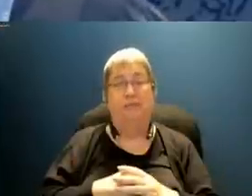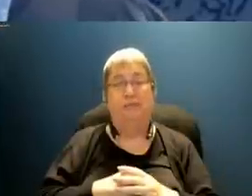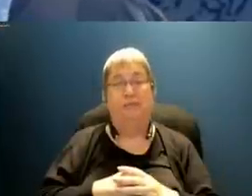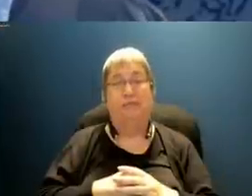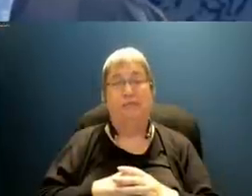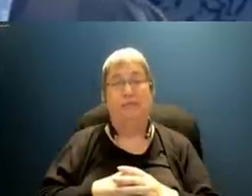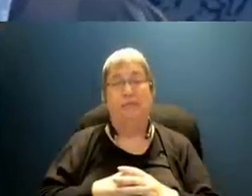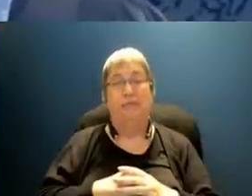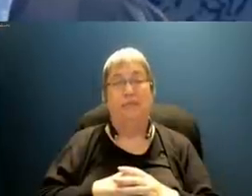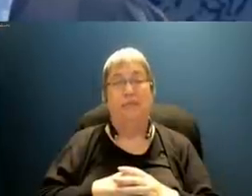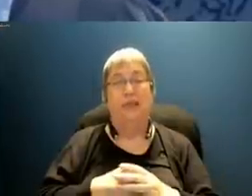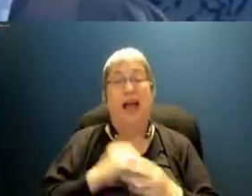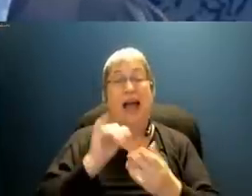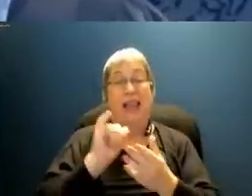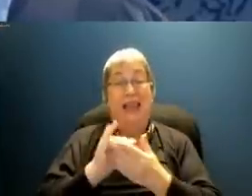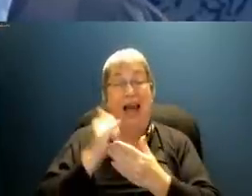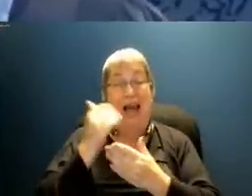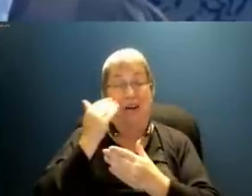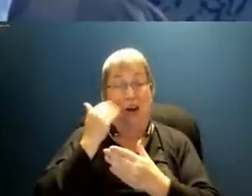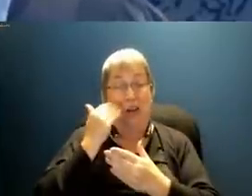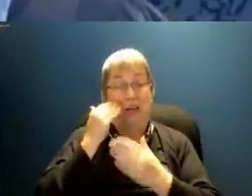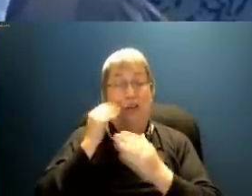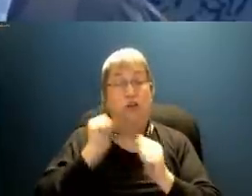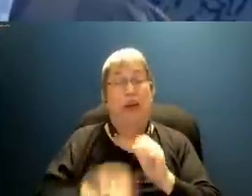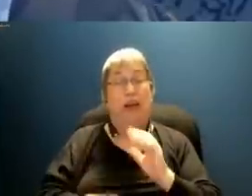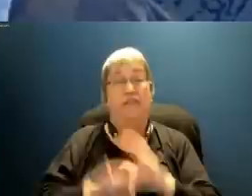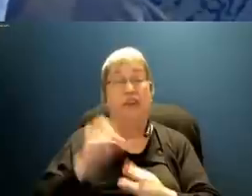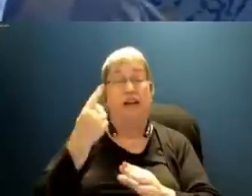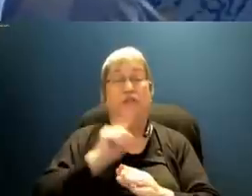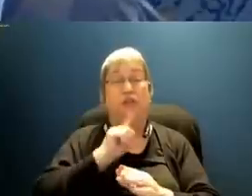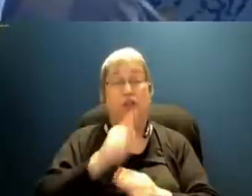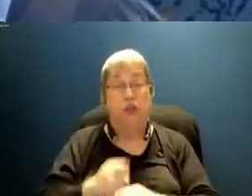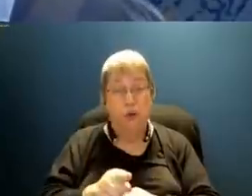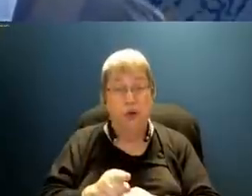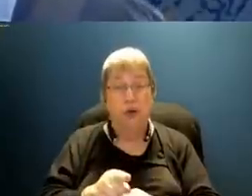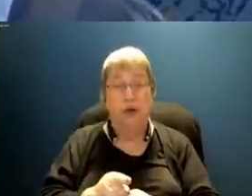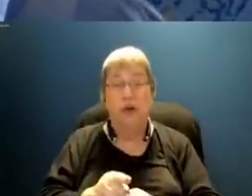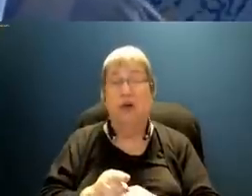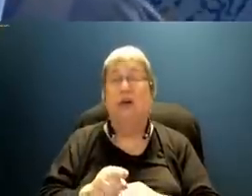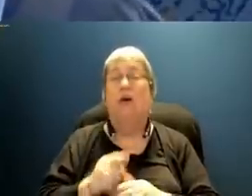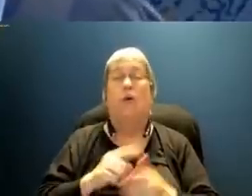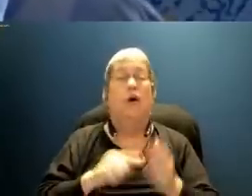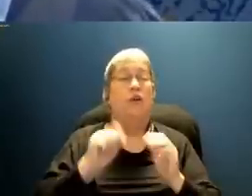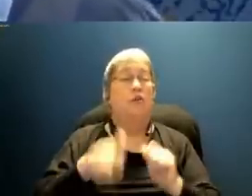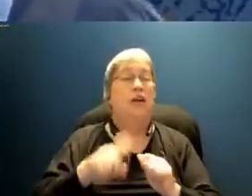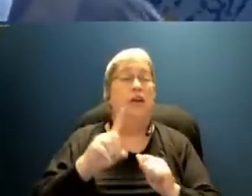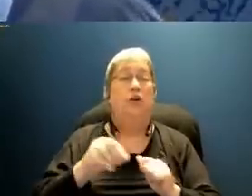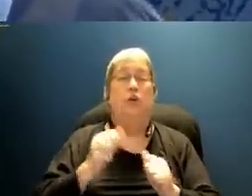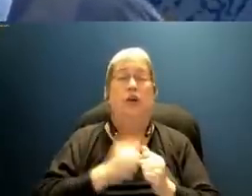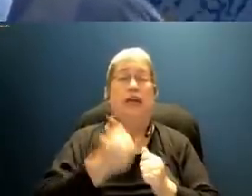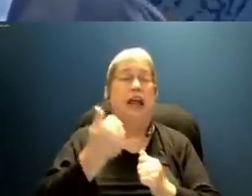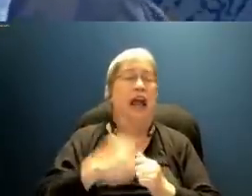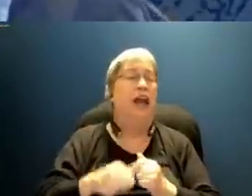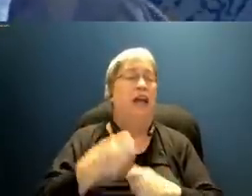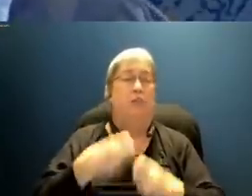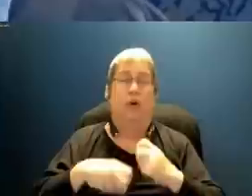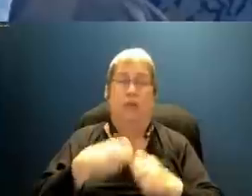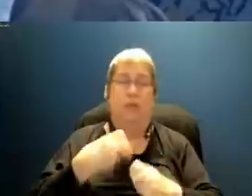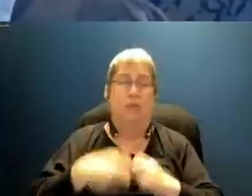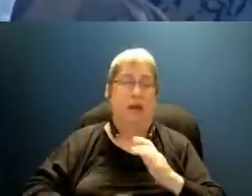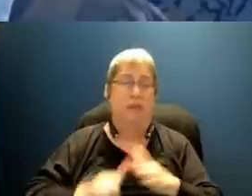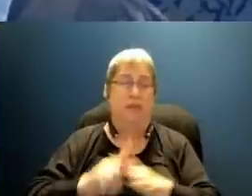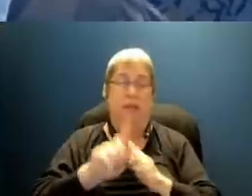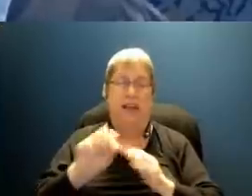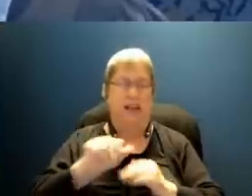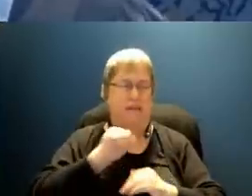In that knowledge, you can find certainty and direction in any uncertainty that you face. When the path isn't clear, you'll clear your